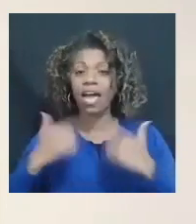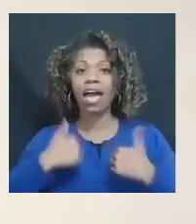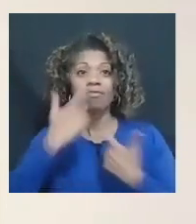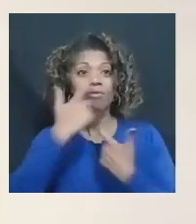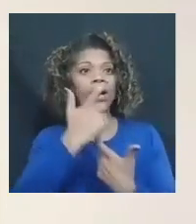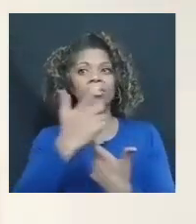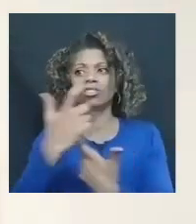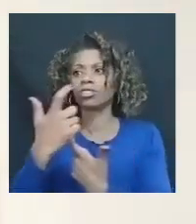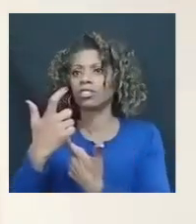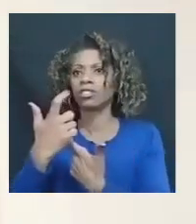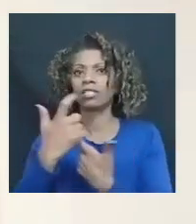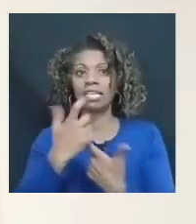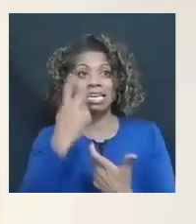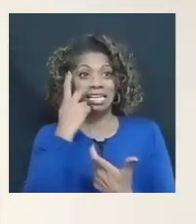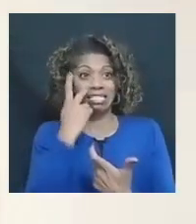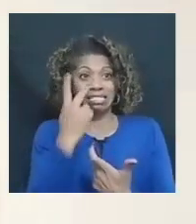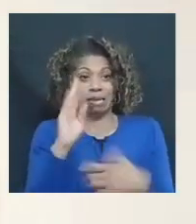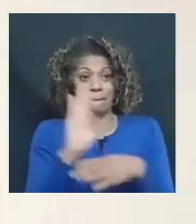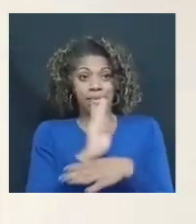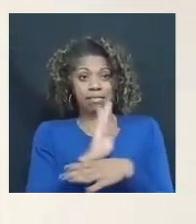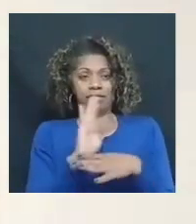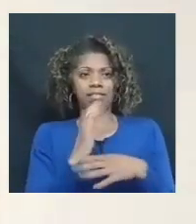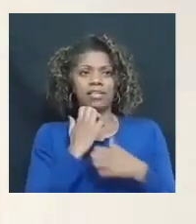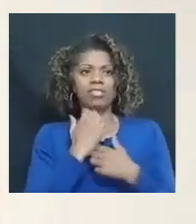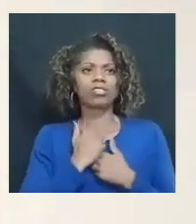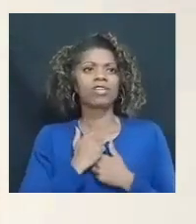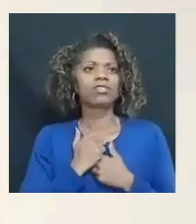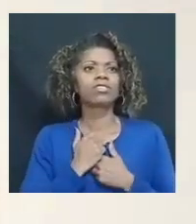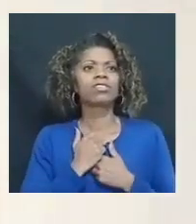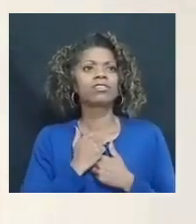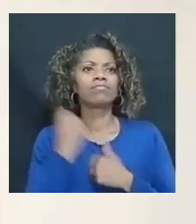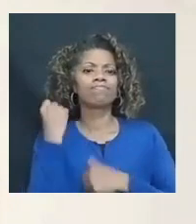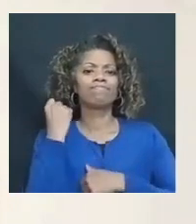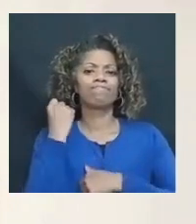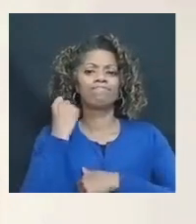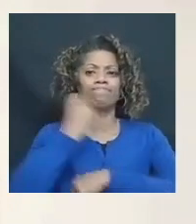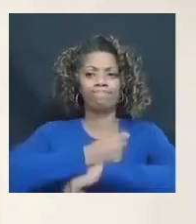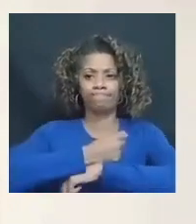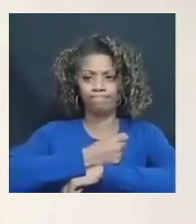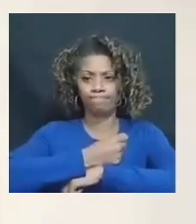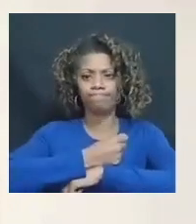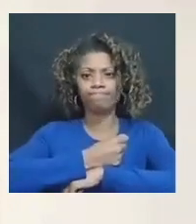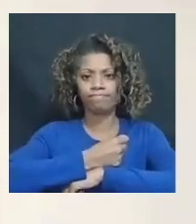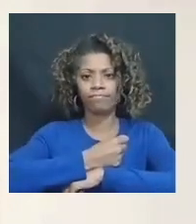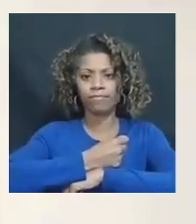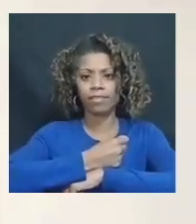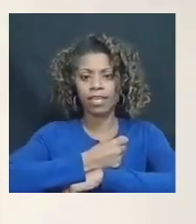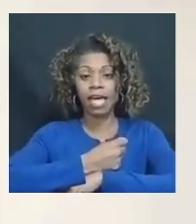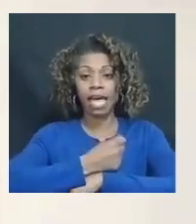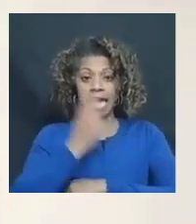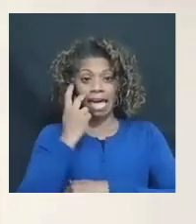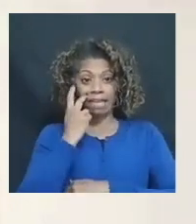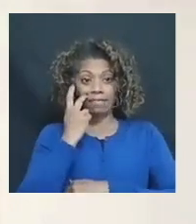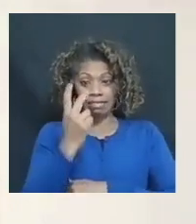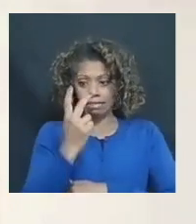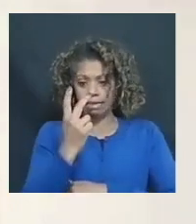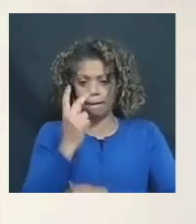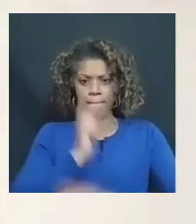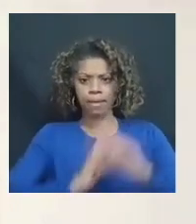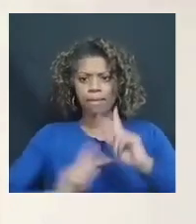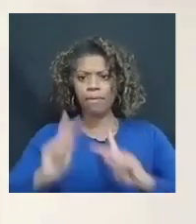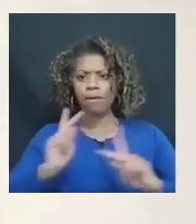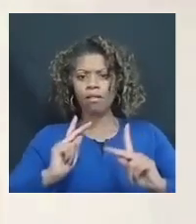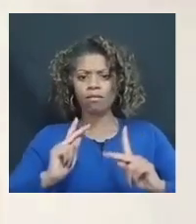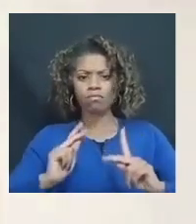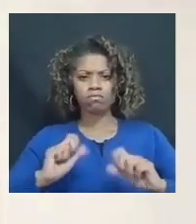that are dear to me shutter their doors. And like all of you, I've seen the social upheaval unfold, igniting a global call